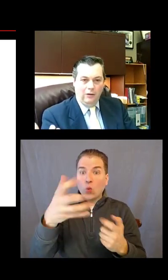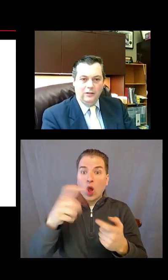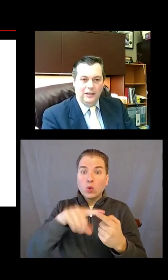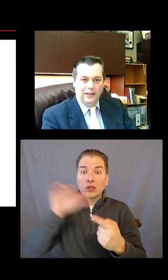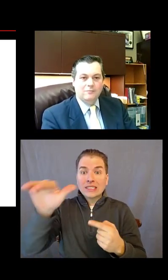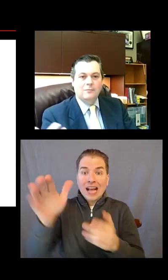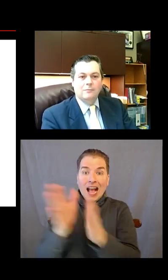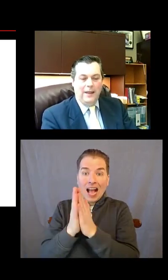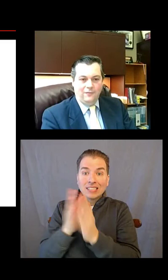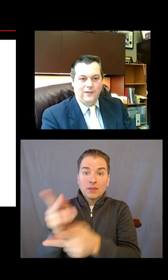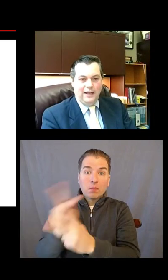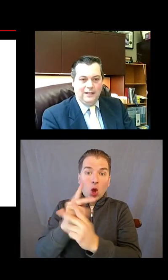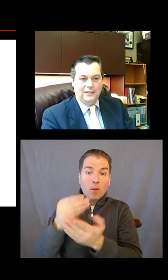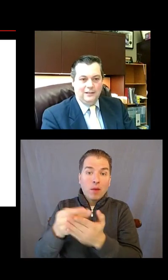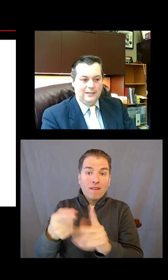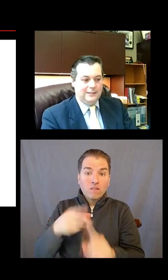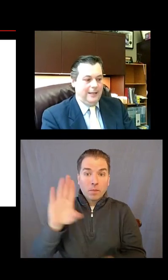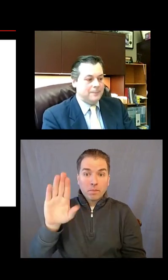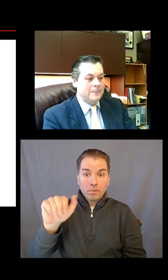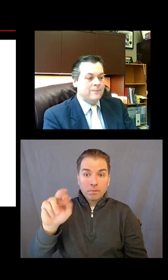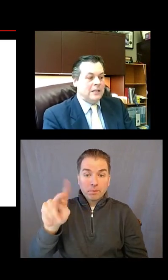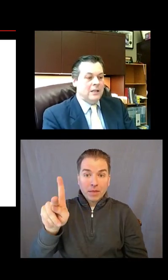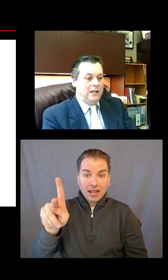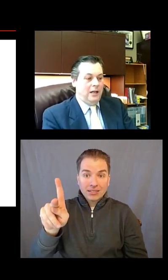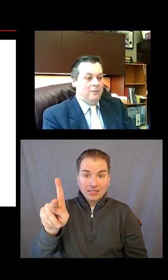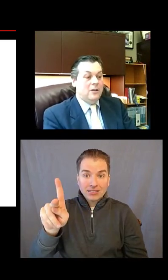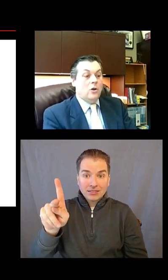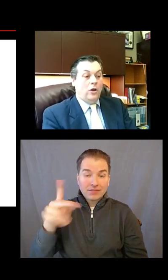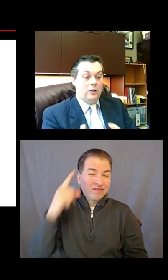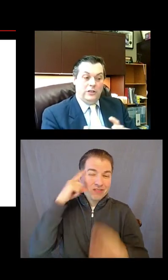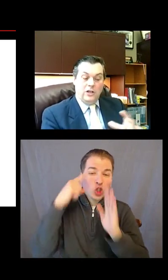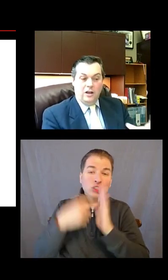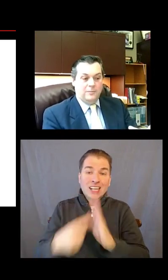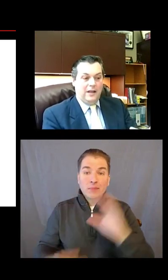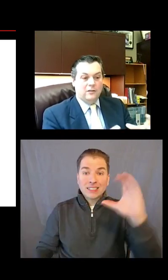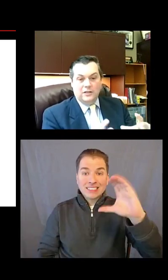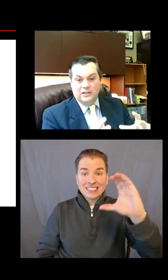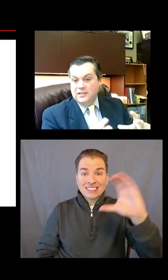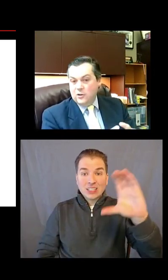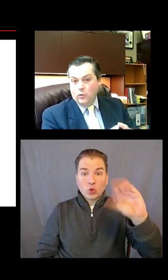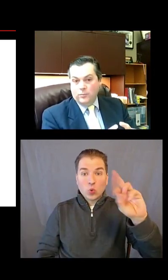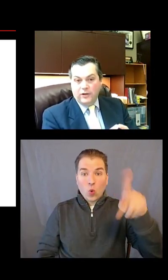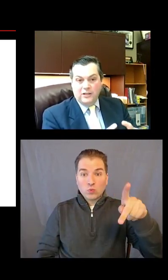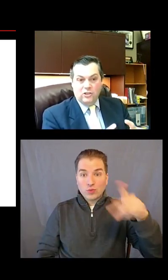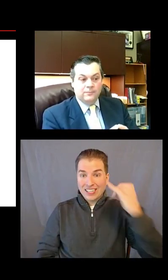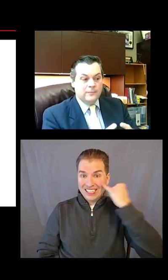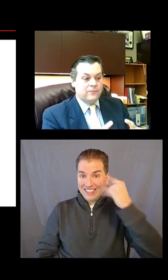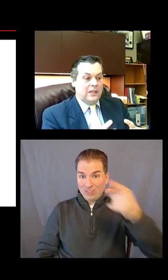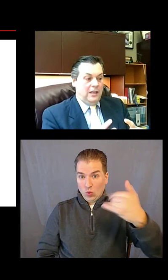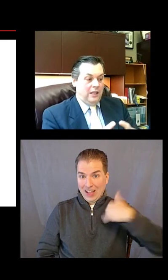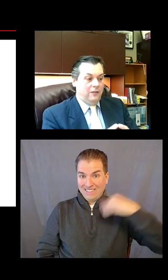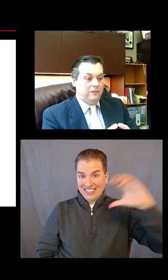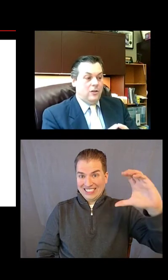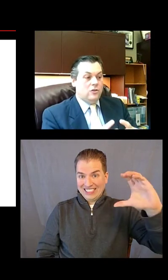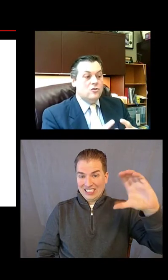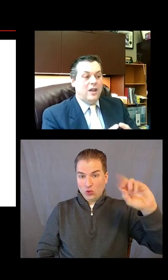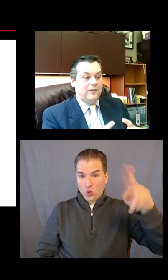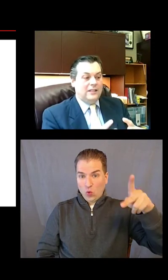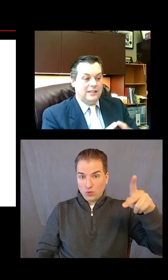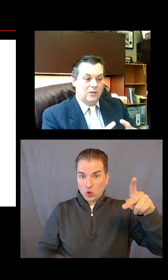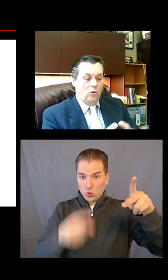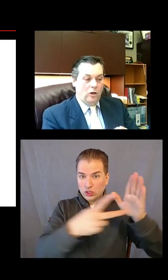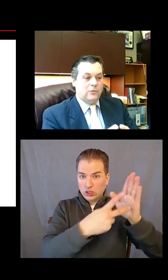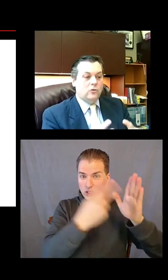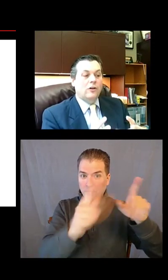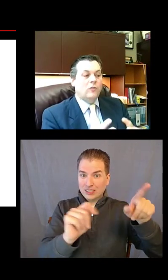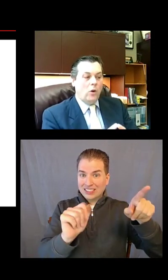to go out and get bank financing, let's say? As we talked about the C corporation, if you have